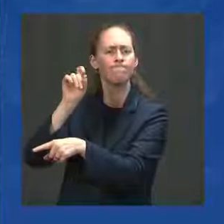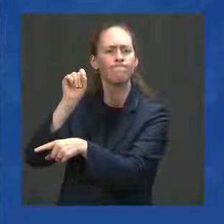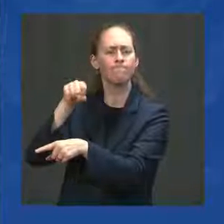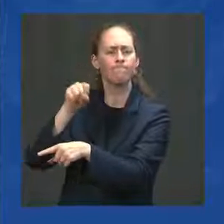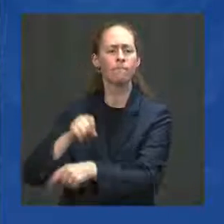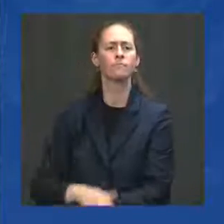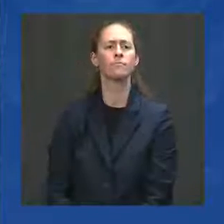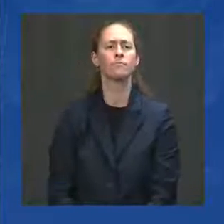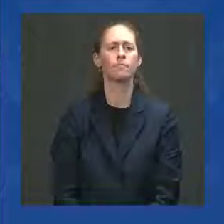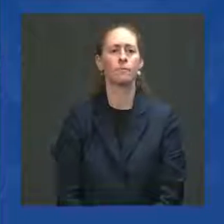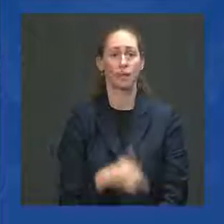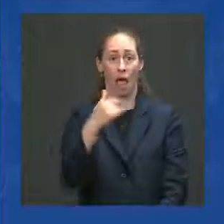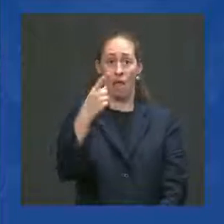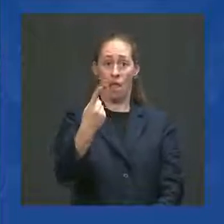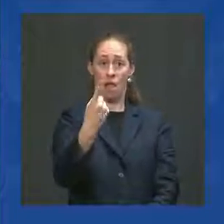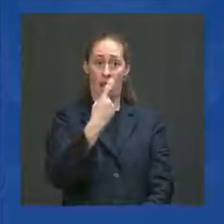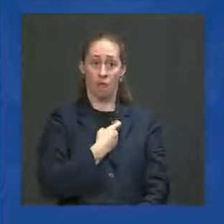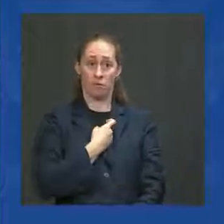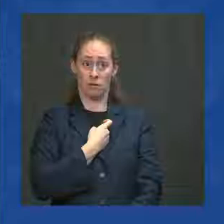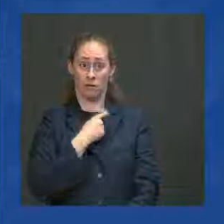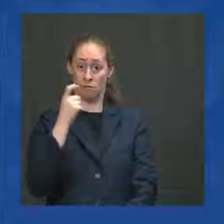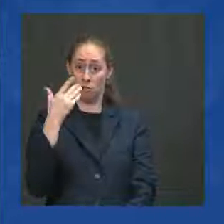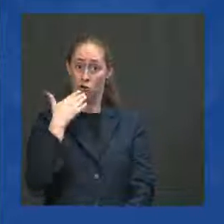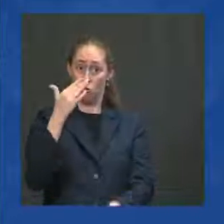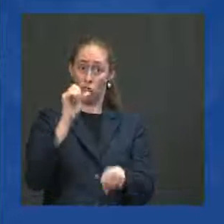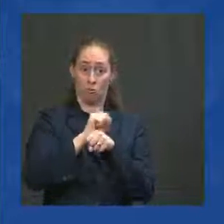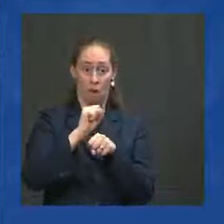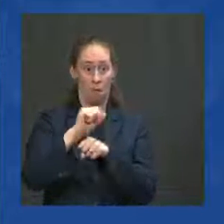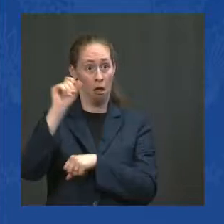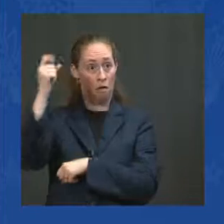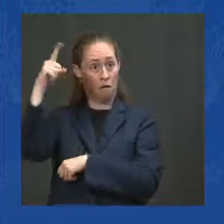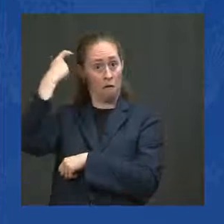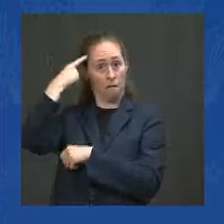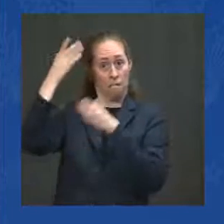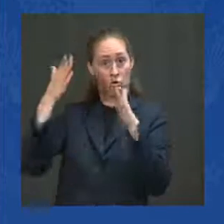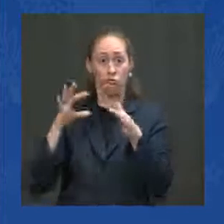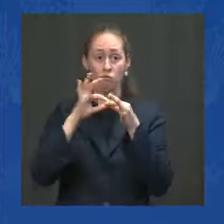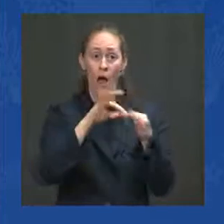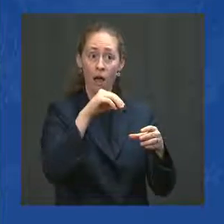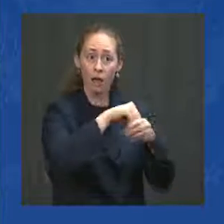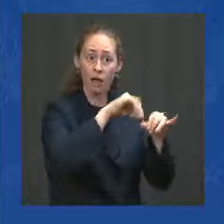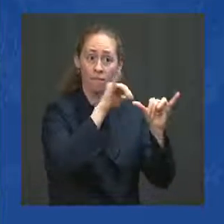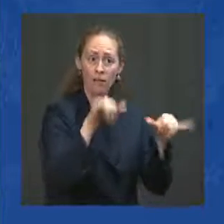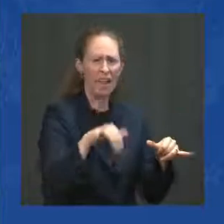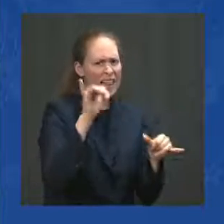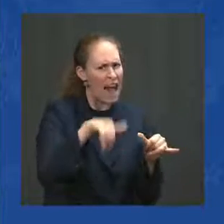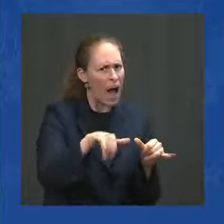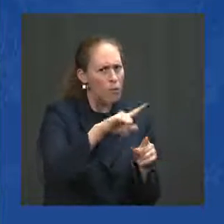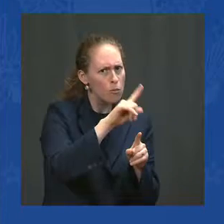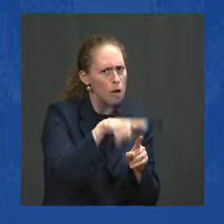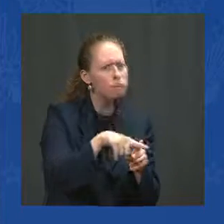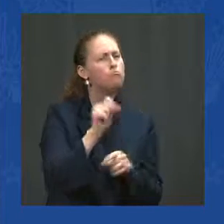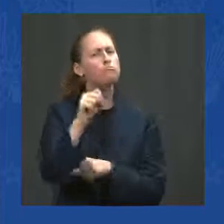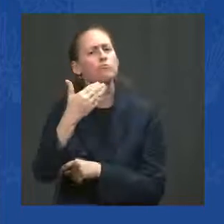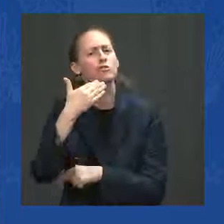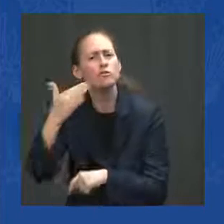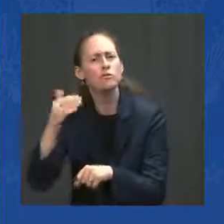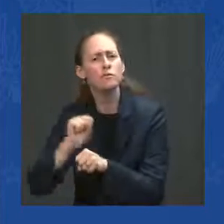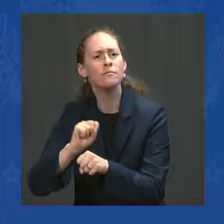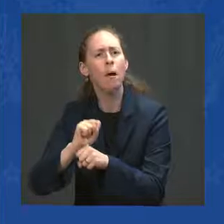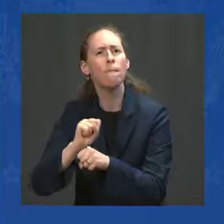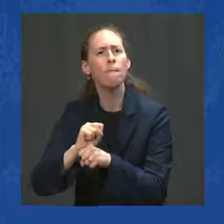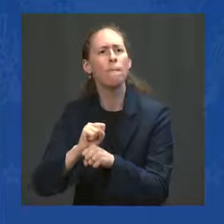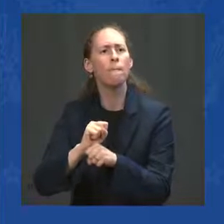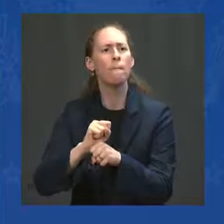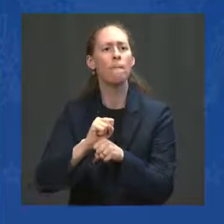question is, did he do a good job on infrastructure? That was the question. He did. The question was, how did he do as a governor? No, He's the accused of